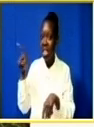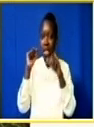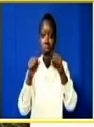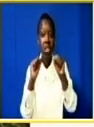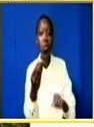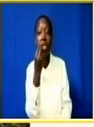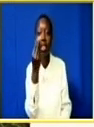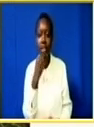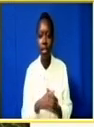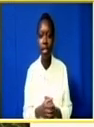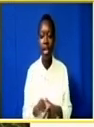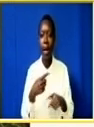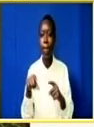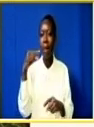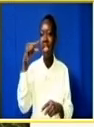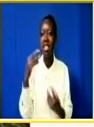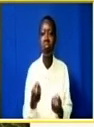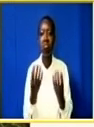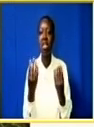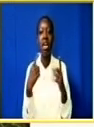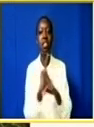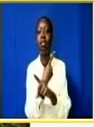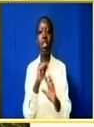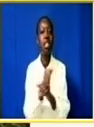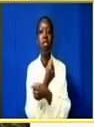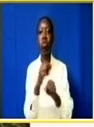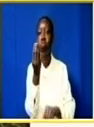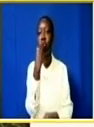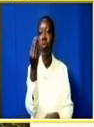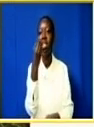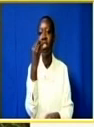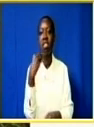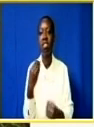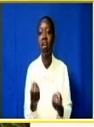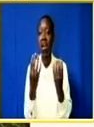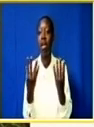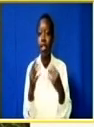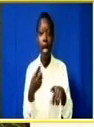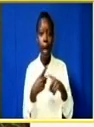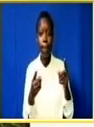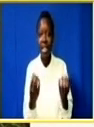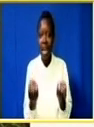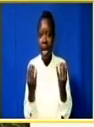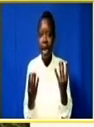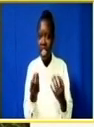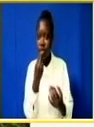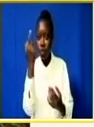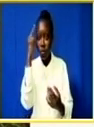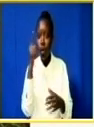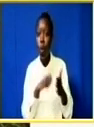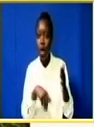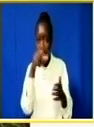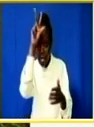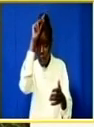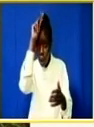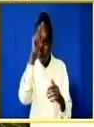grass. Unlike grass. Yes. But it's food for the, maybe the goats. Even us, I love sweet potatoes. Yeah. Yeah, I love